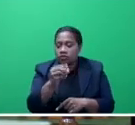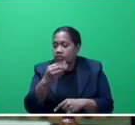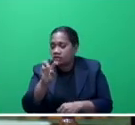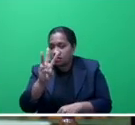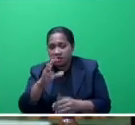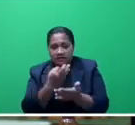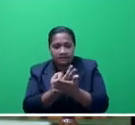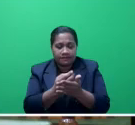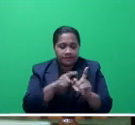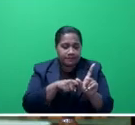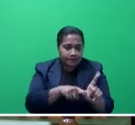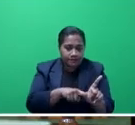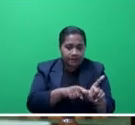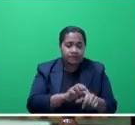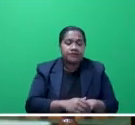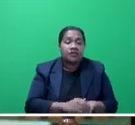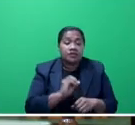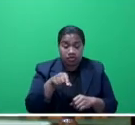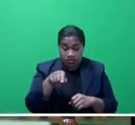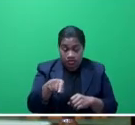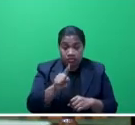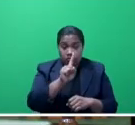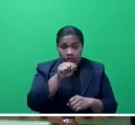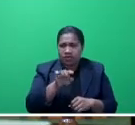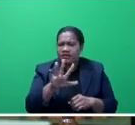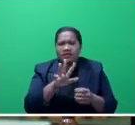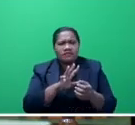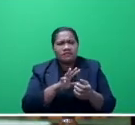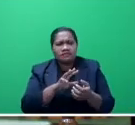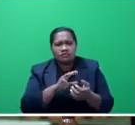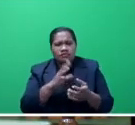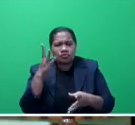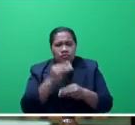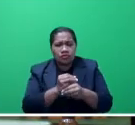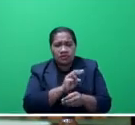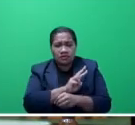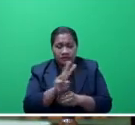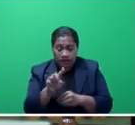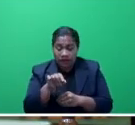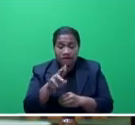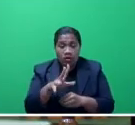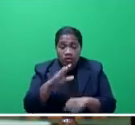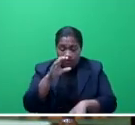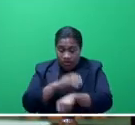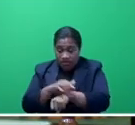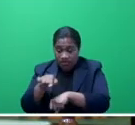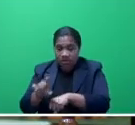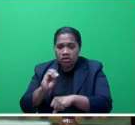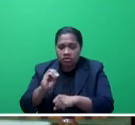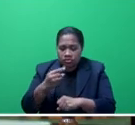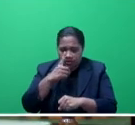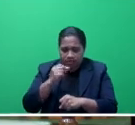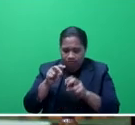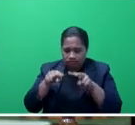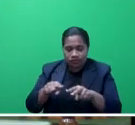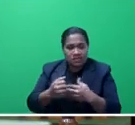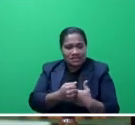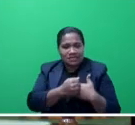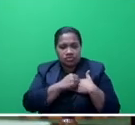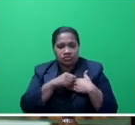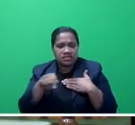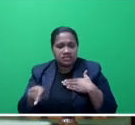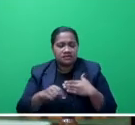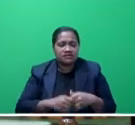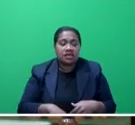million of that total value will go to Fiji Police Force to maintain security during elections. Mr. Speaker, sir, before I